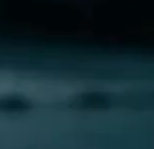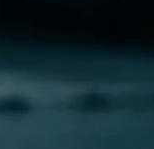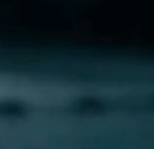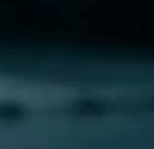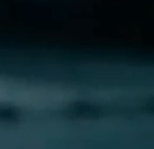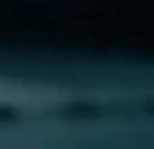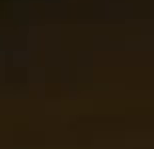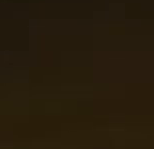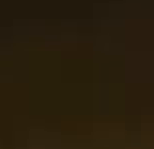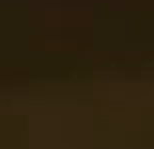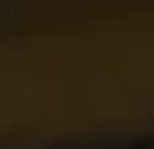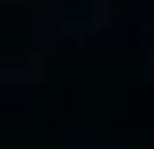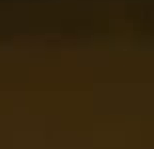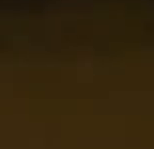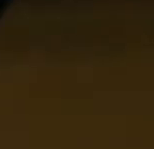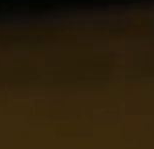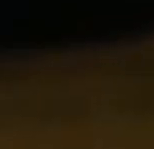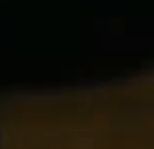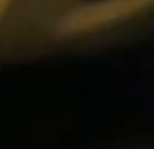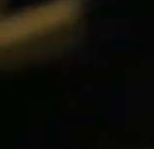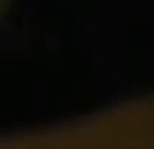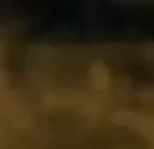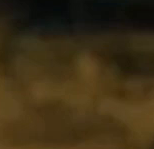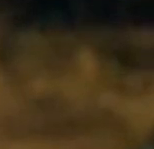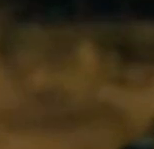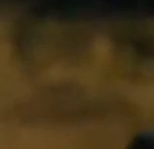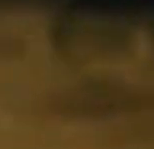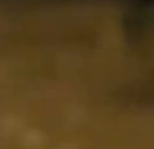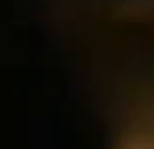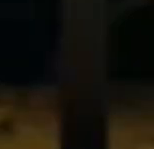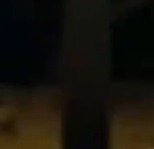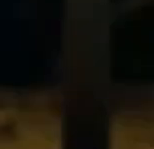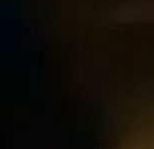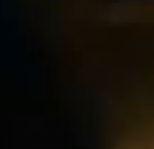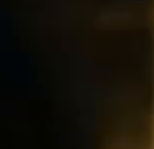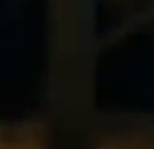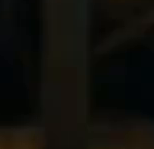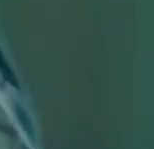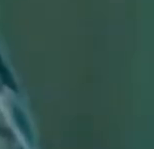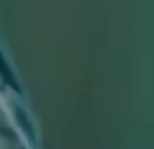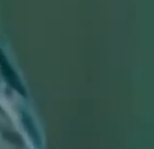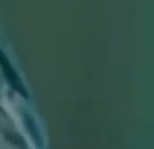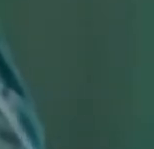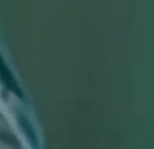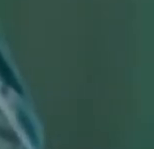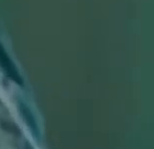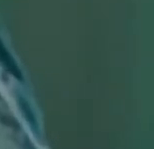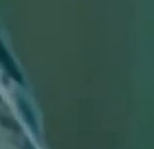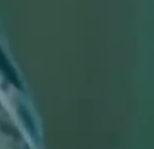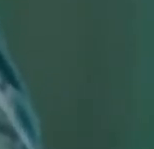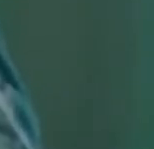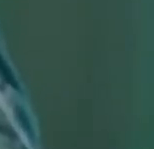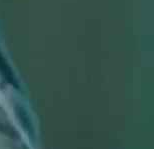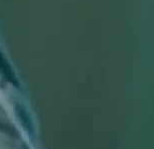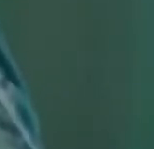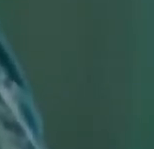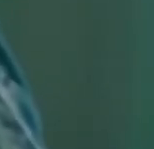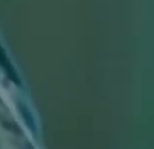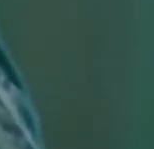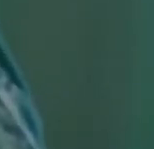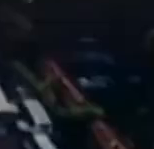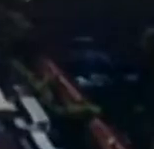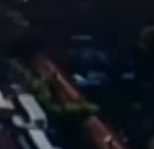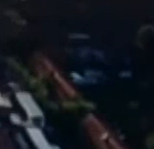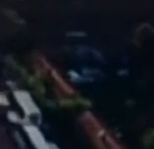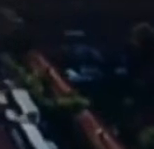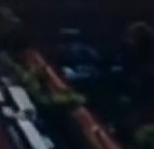ask is you let me right my wrongs and give me an opportunity to bring Burhan